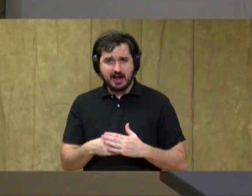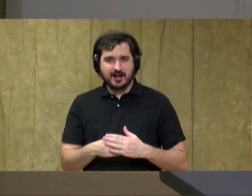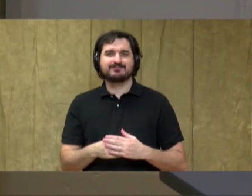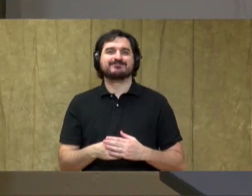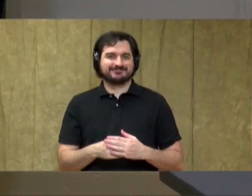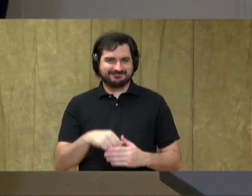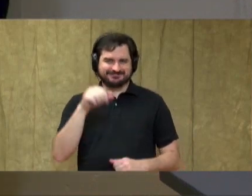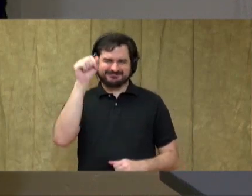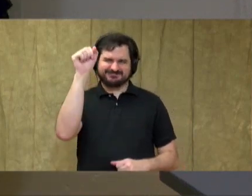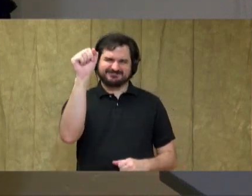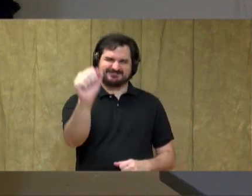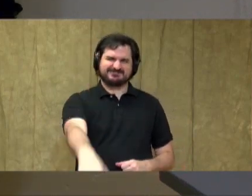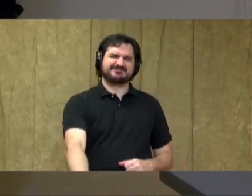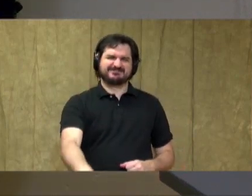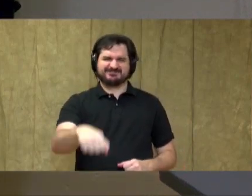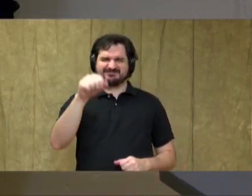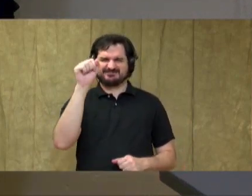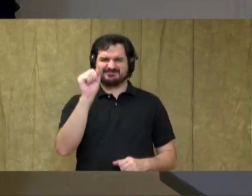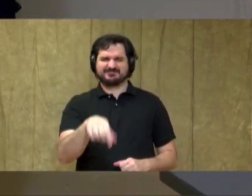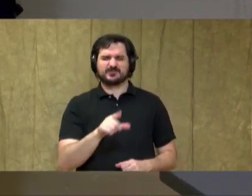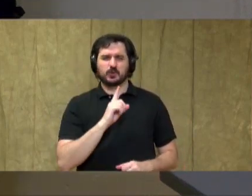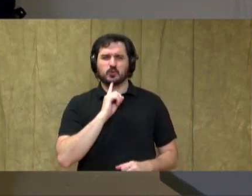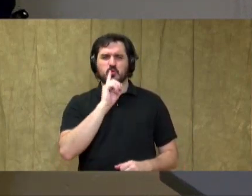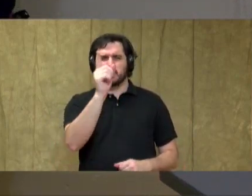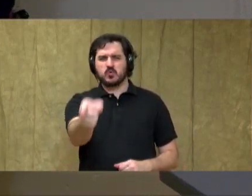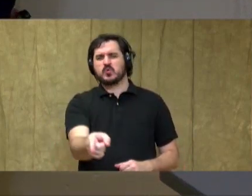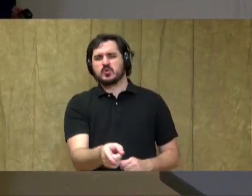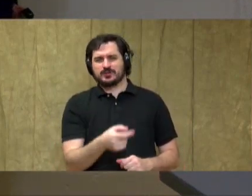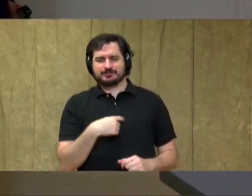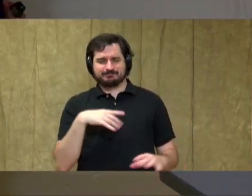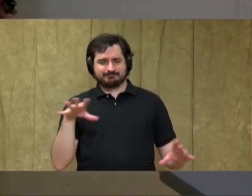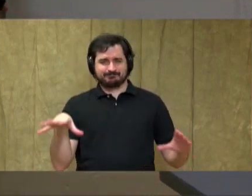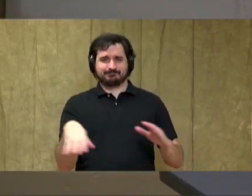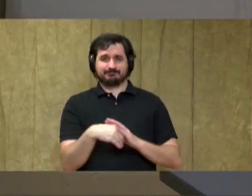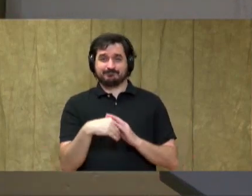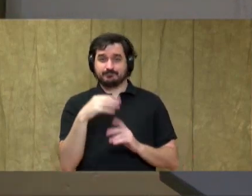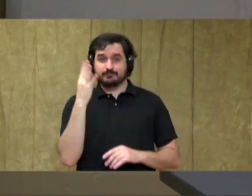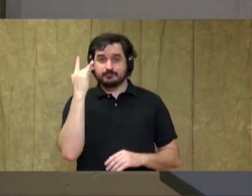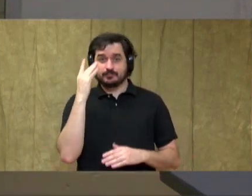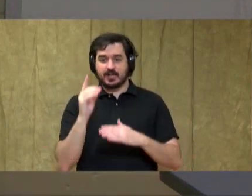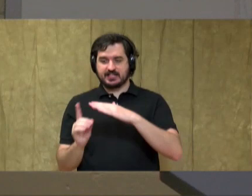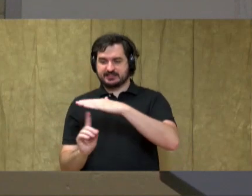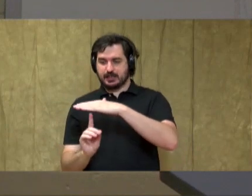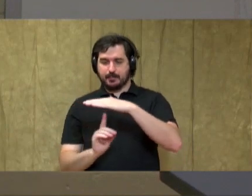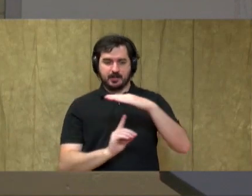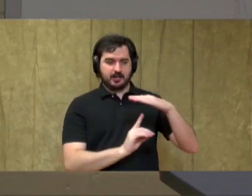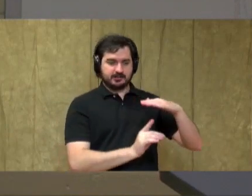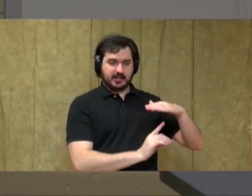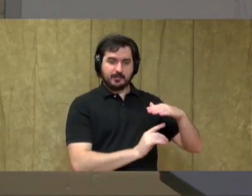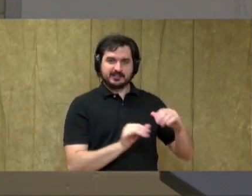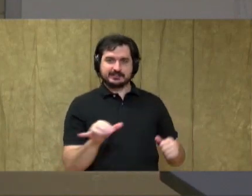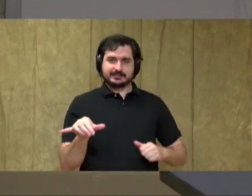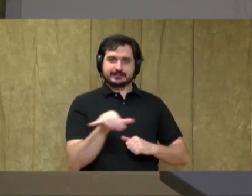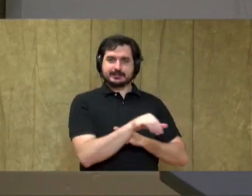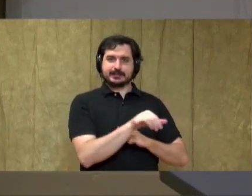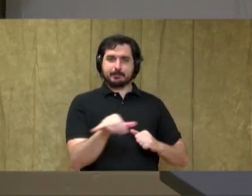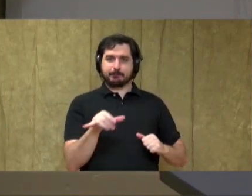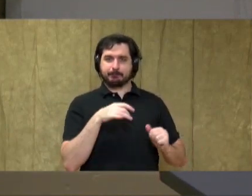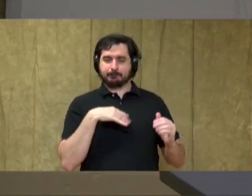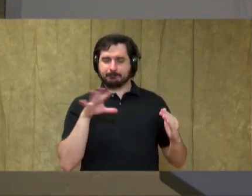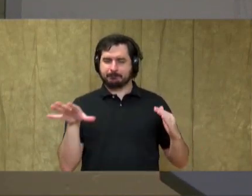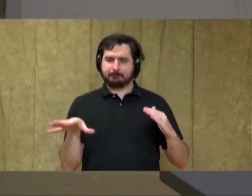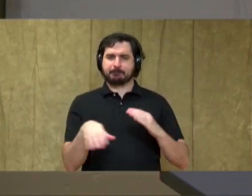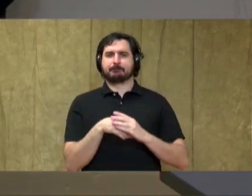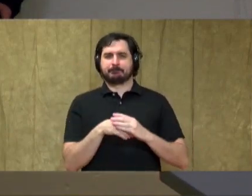Absolutely, they have the same denominator, so I can add them. So I'm going to add 40